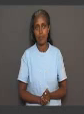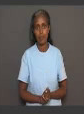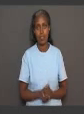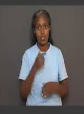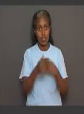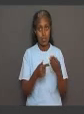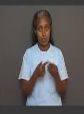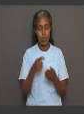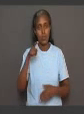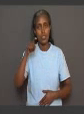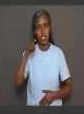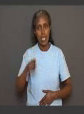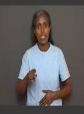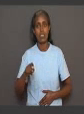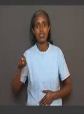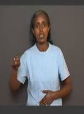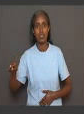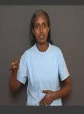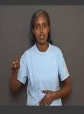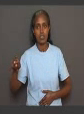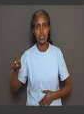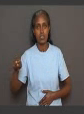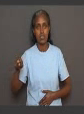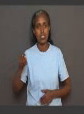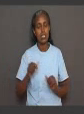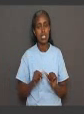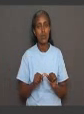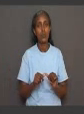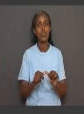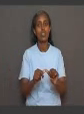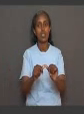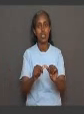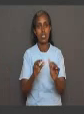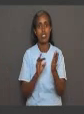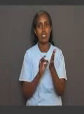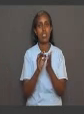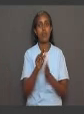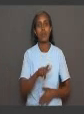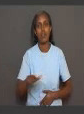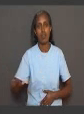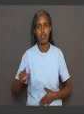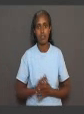so the x-axis is a continuous number line.